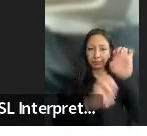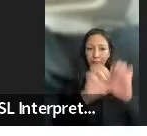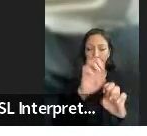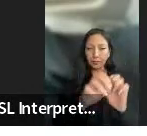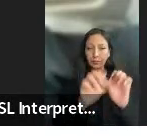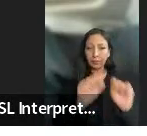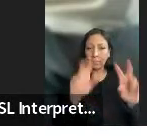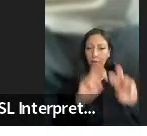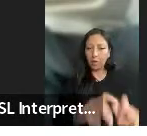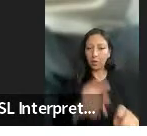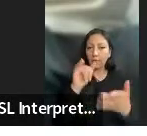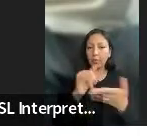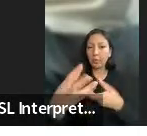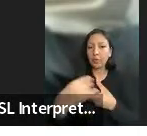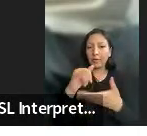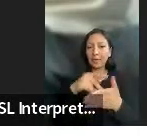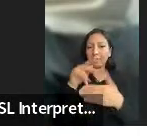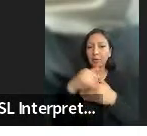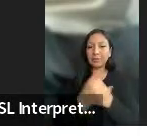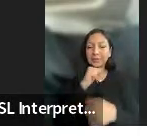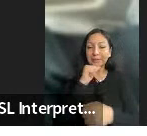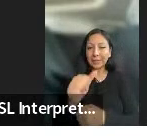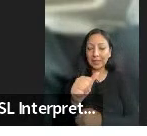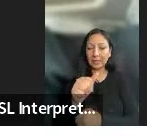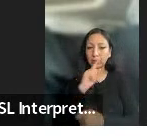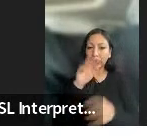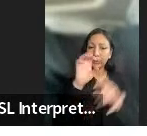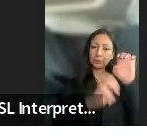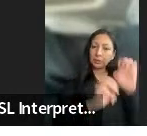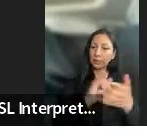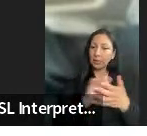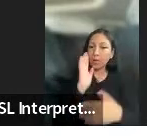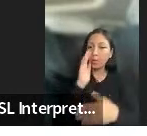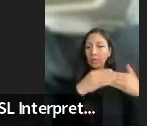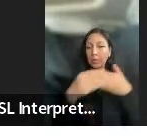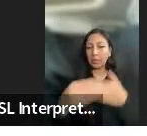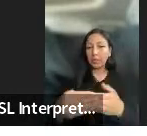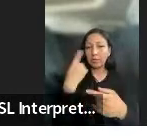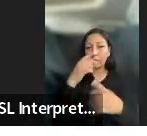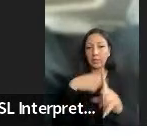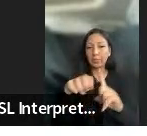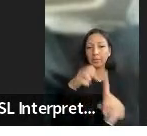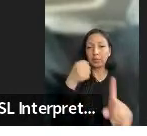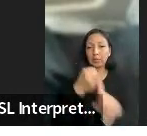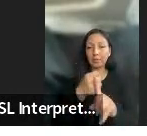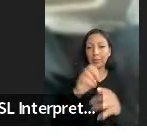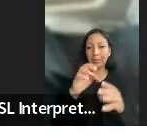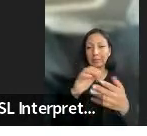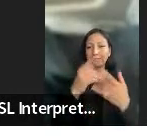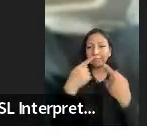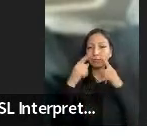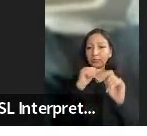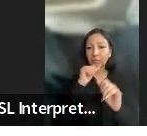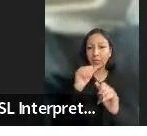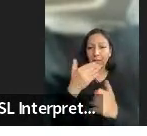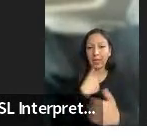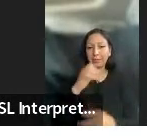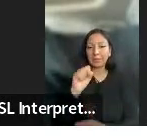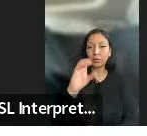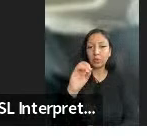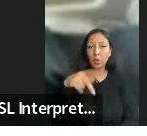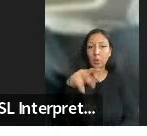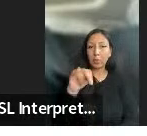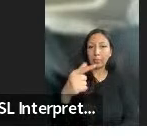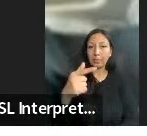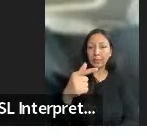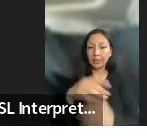as part of this project. That is not an assessment that will lead to an environmental impact statement, and therefore we will not be having a scoping hearing. There won't